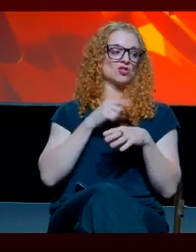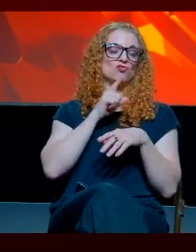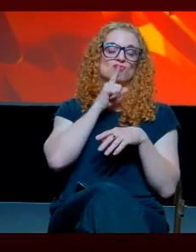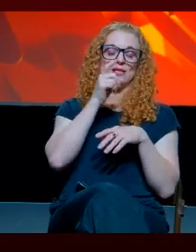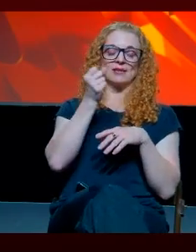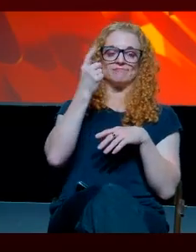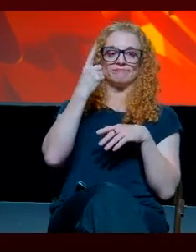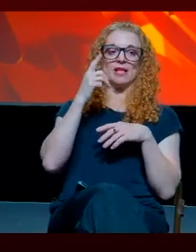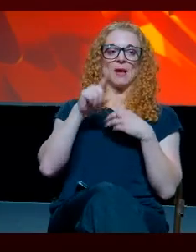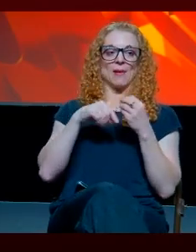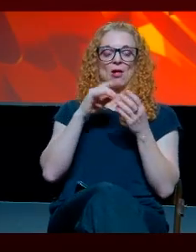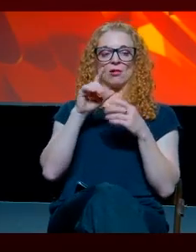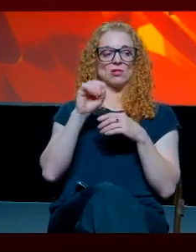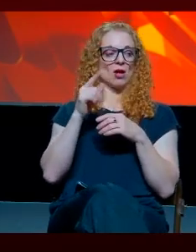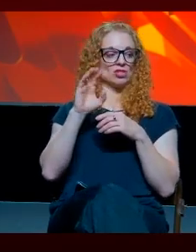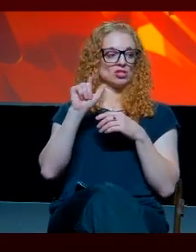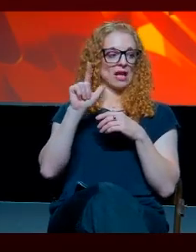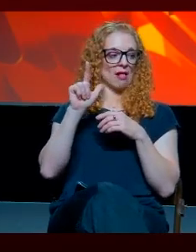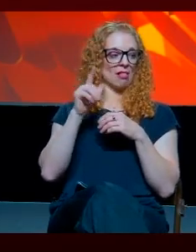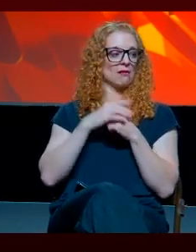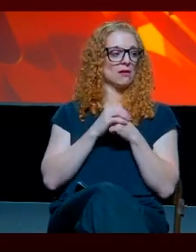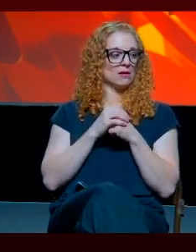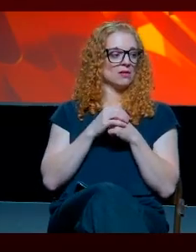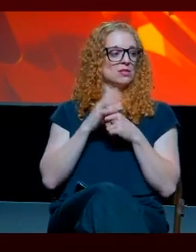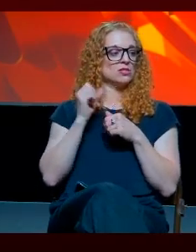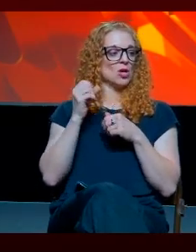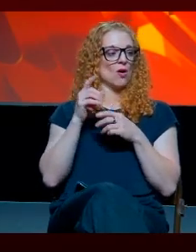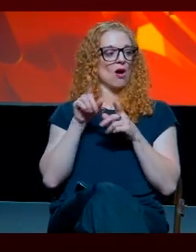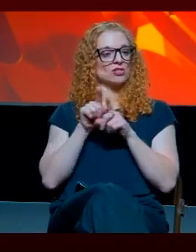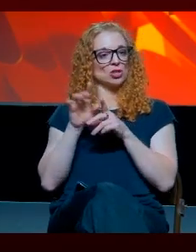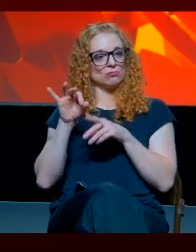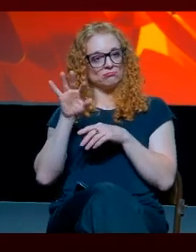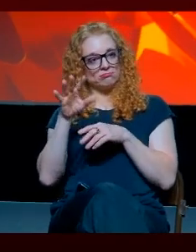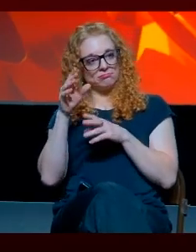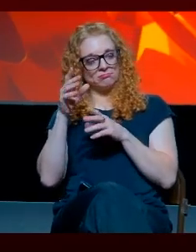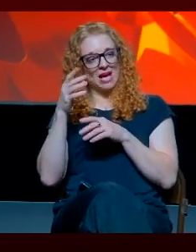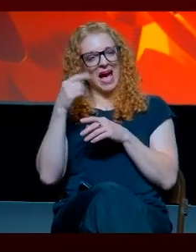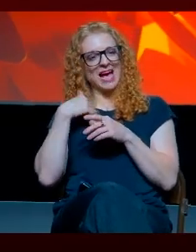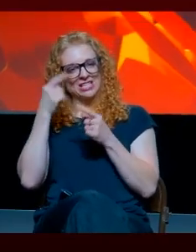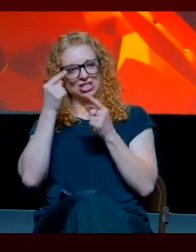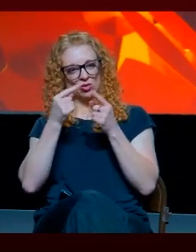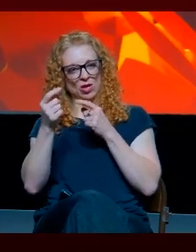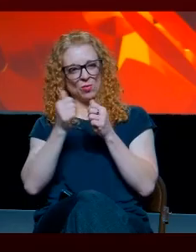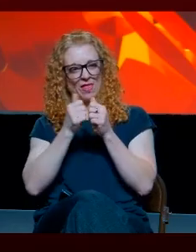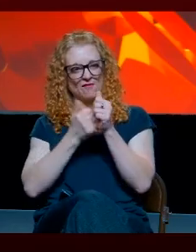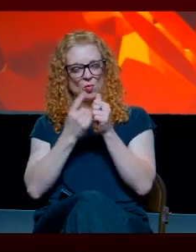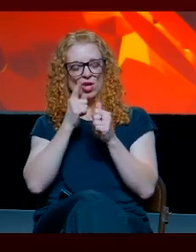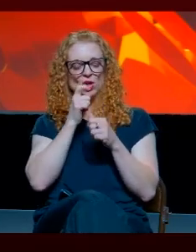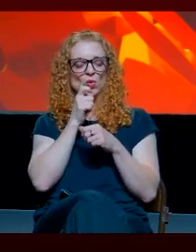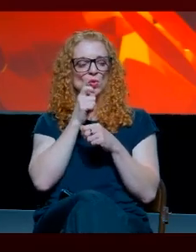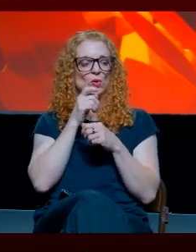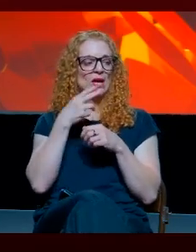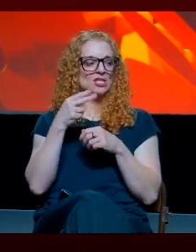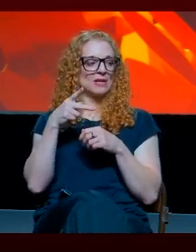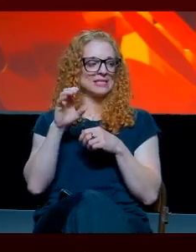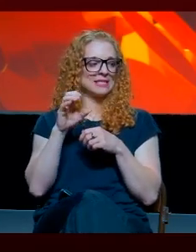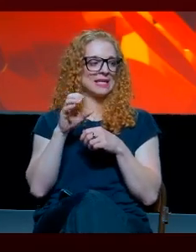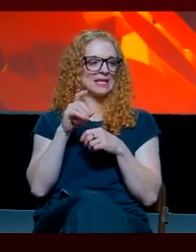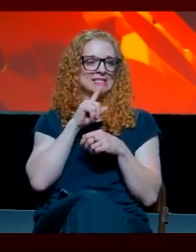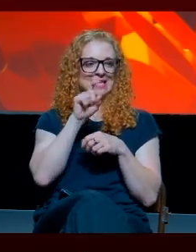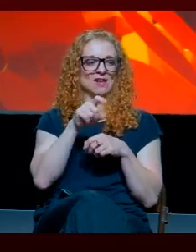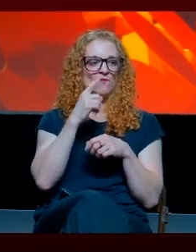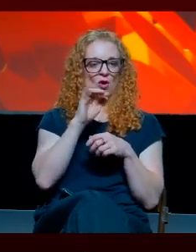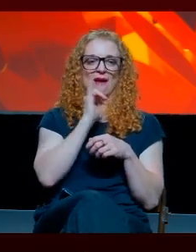realize large-scale error correction. I'll make a side note. I disagree with everyone that HPC is needed for